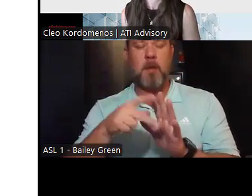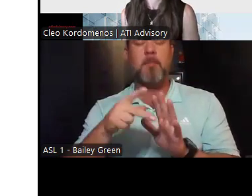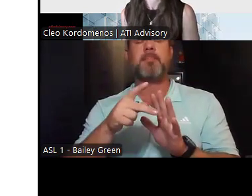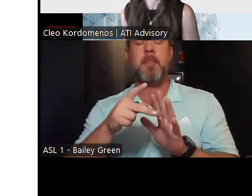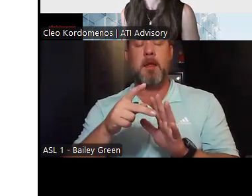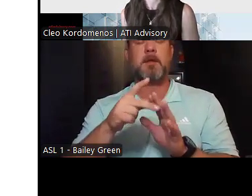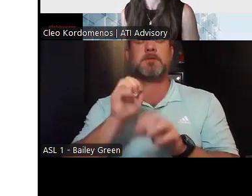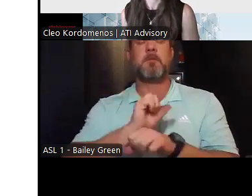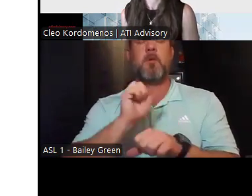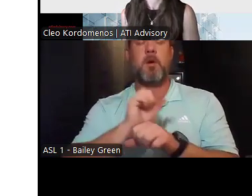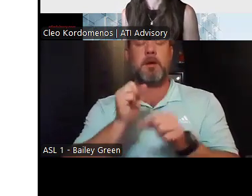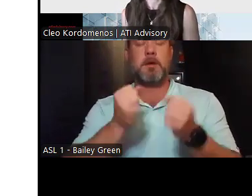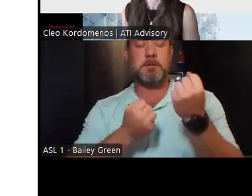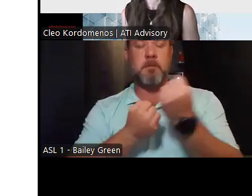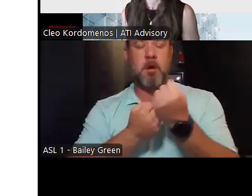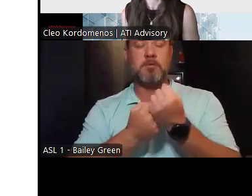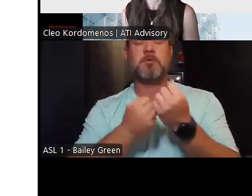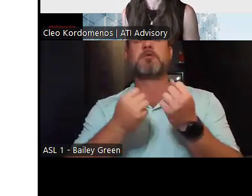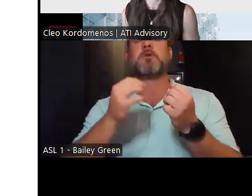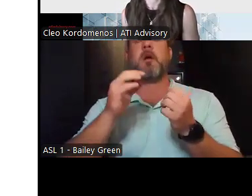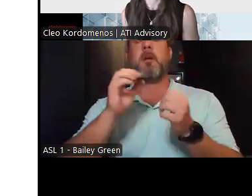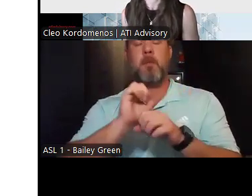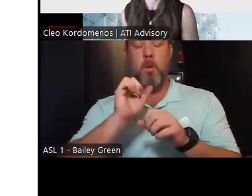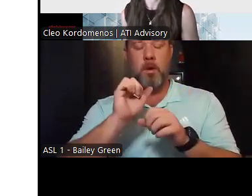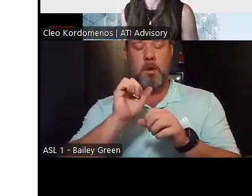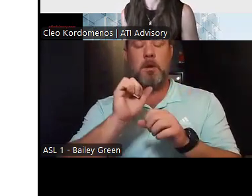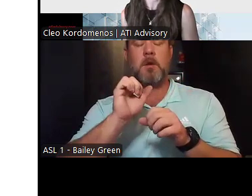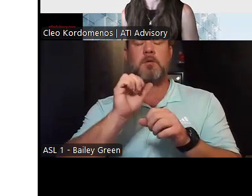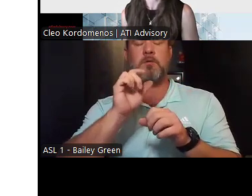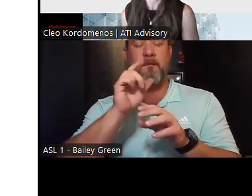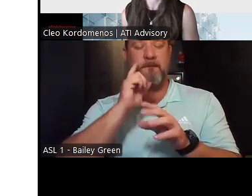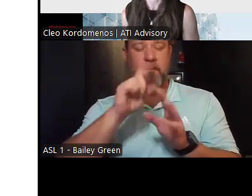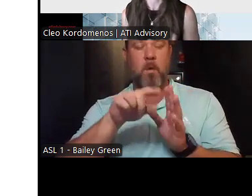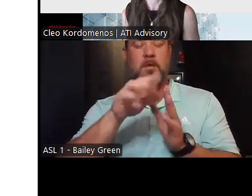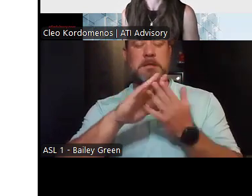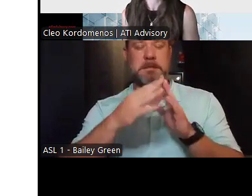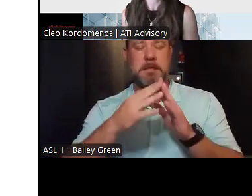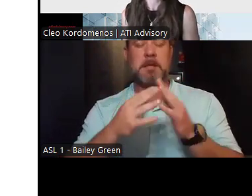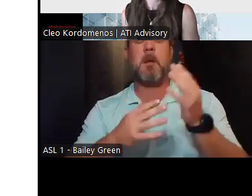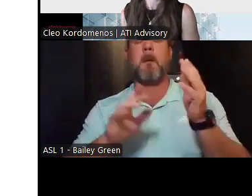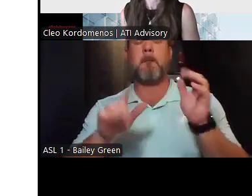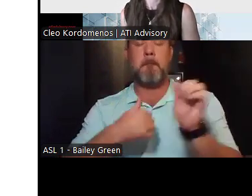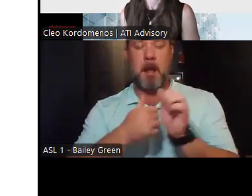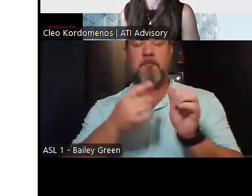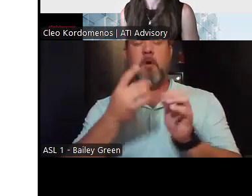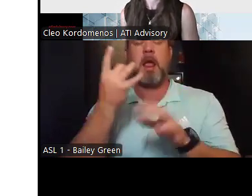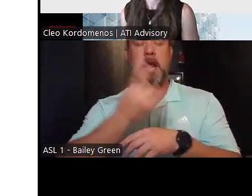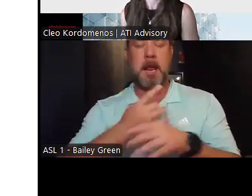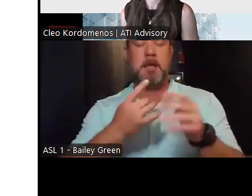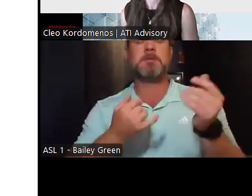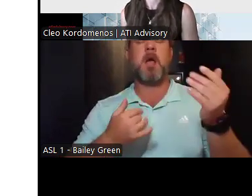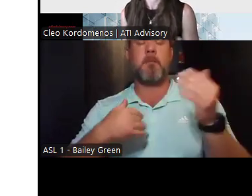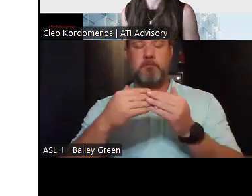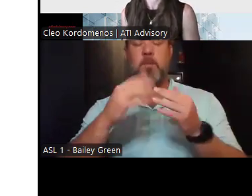and it offers city employees, up to 8 days of low cost backup care each year for adult loved ones. And so with